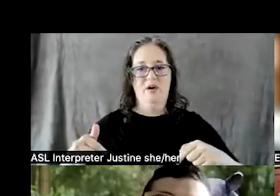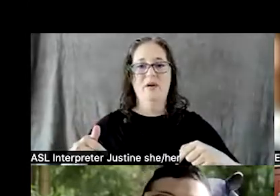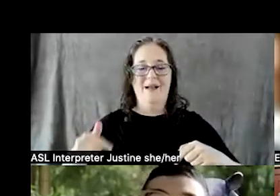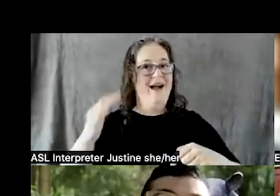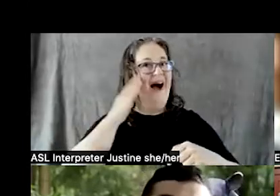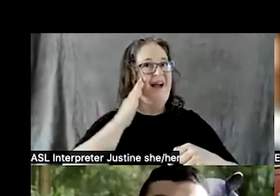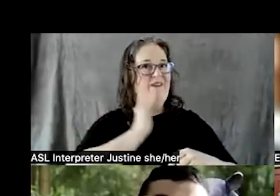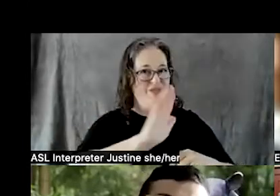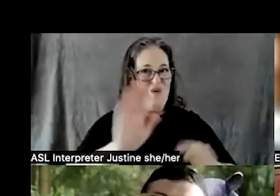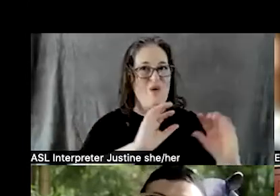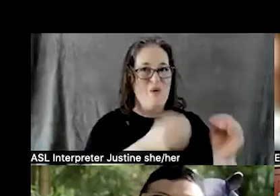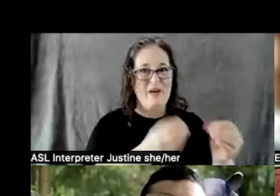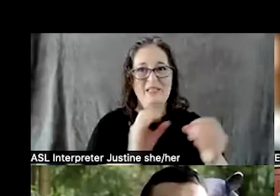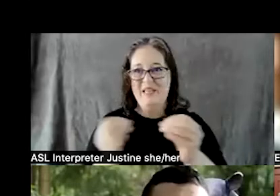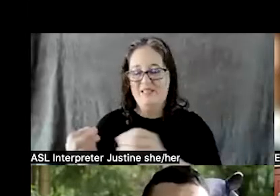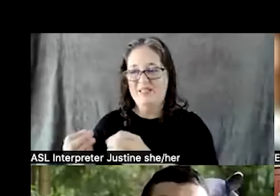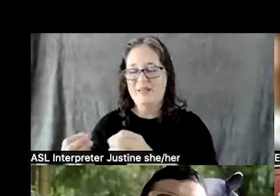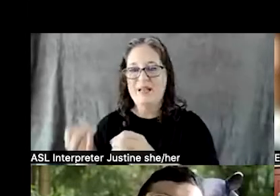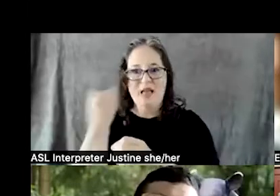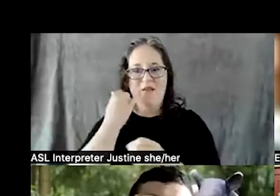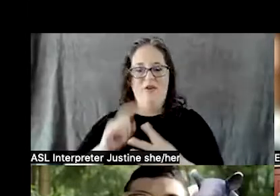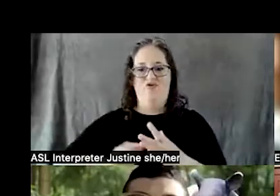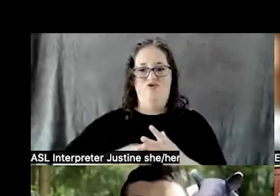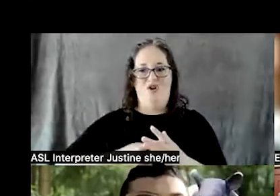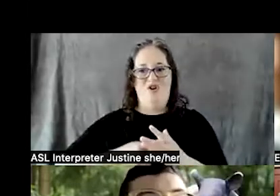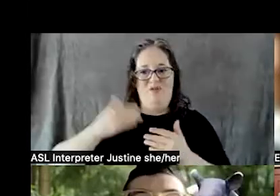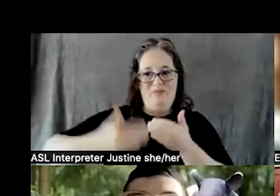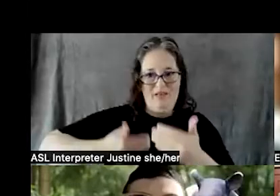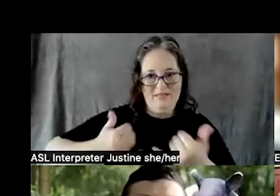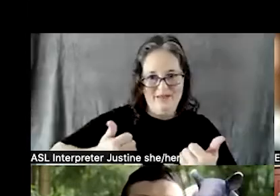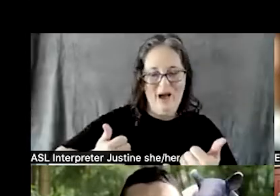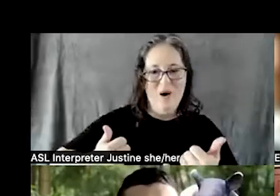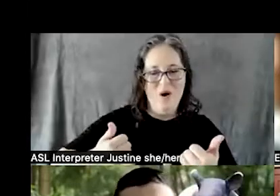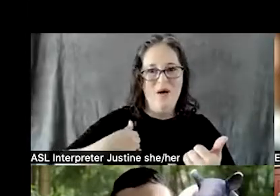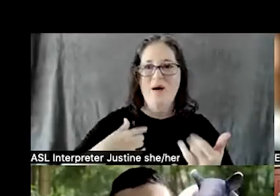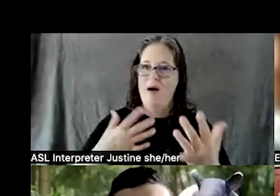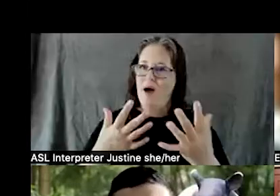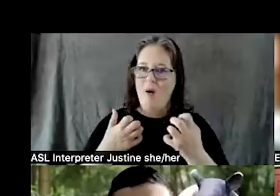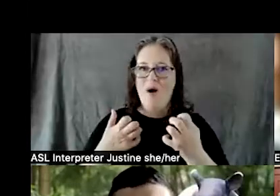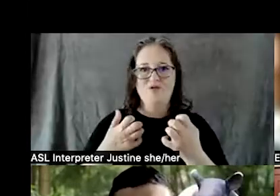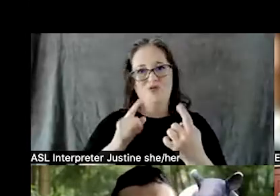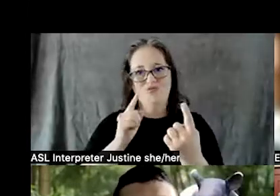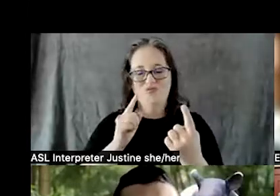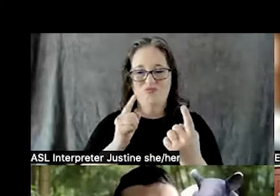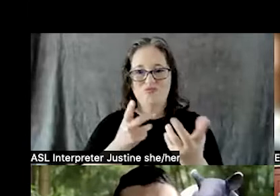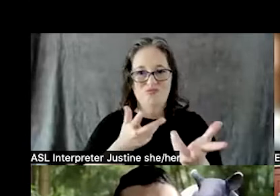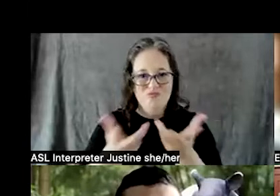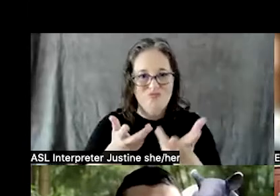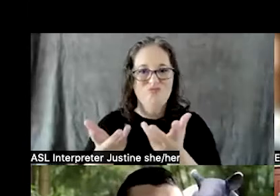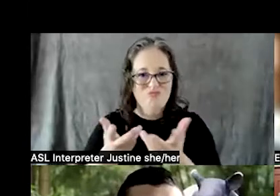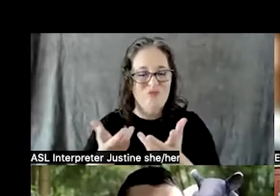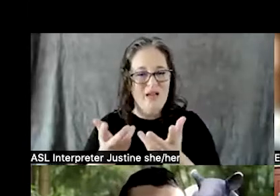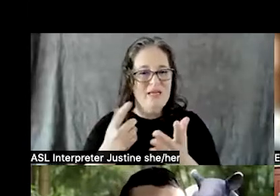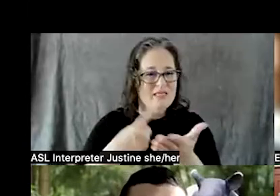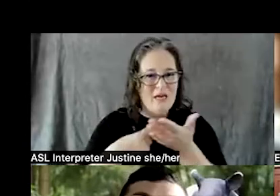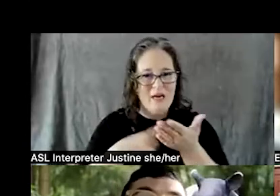much about. So if you're starting your journey, I would love to talk to you about what kind of things you're going to start implementing in terms